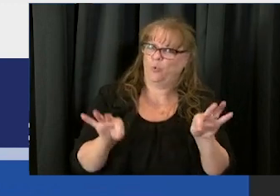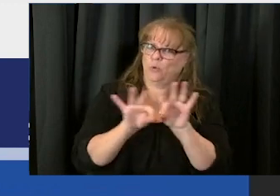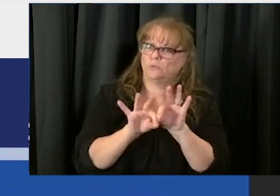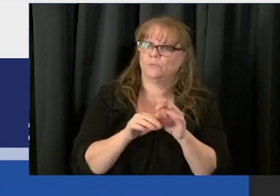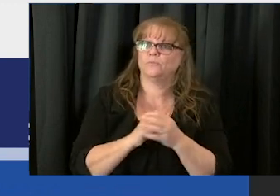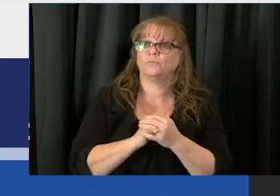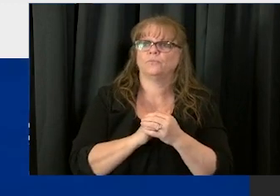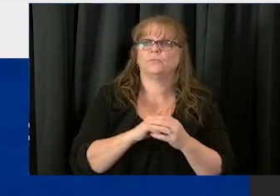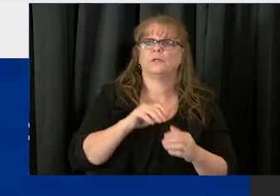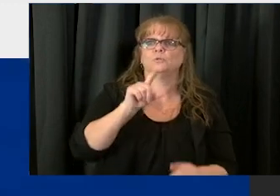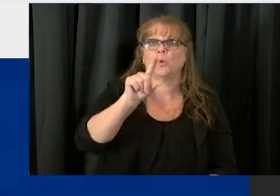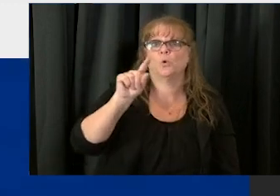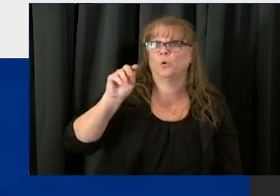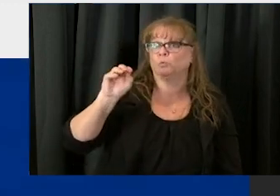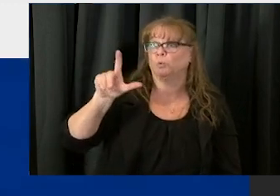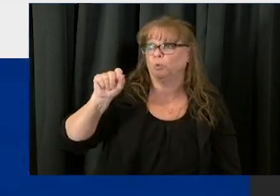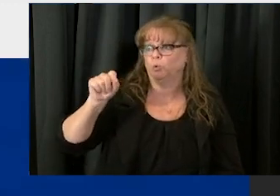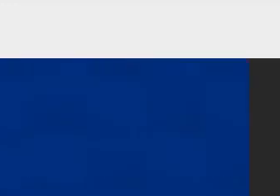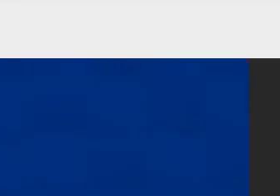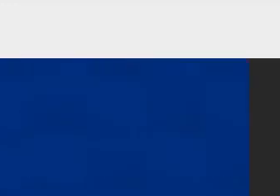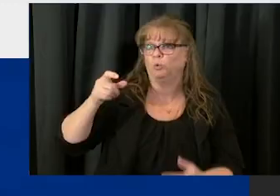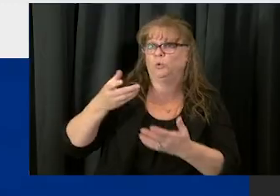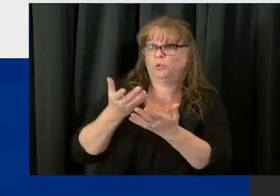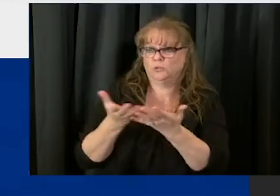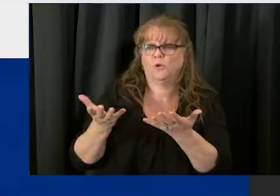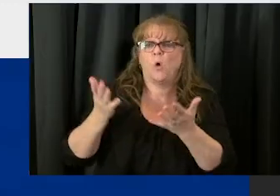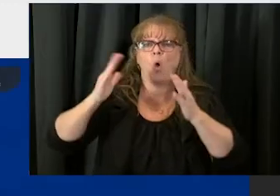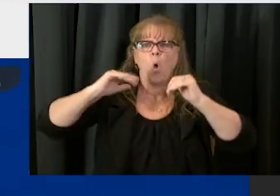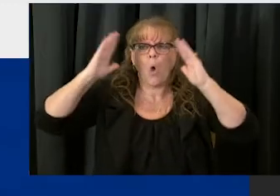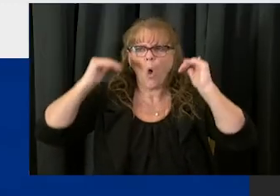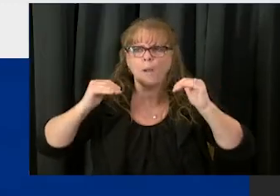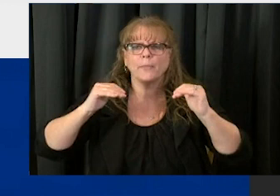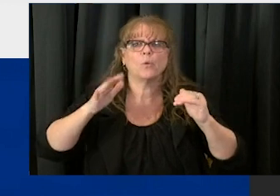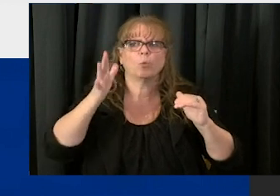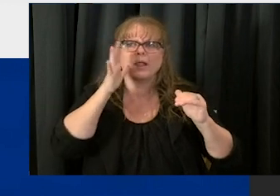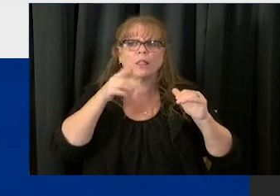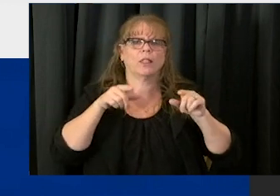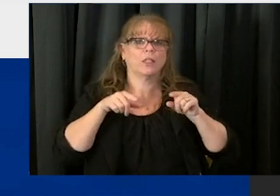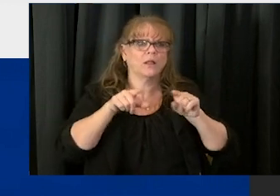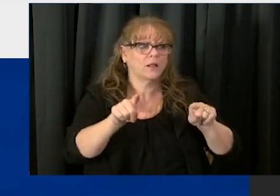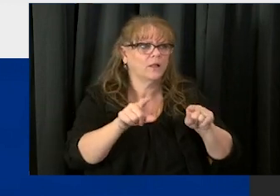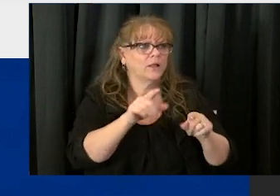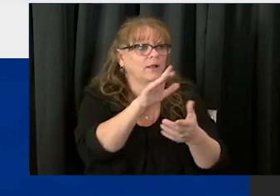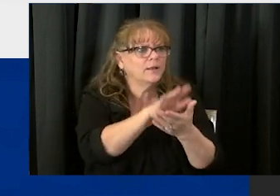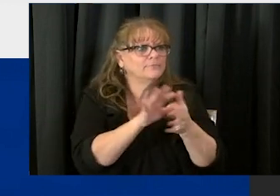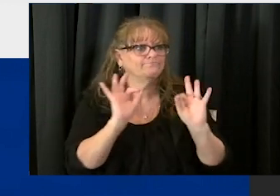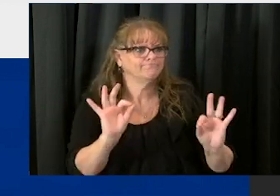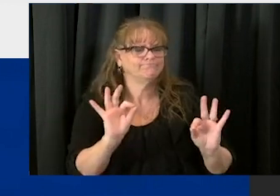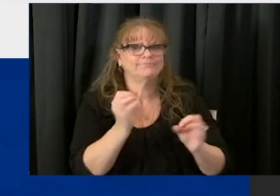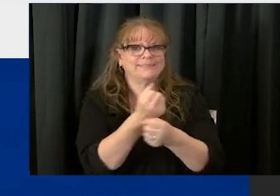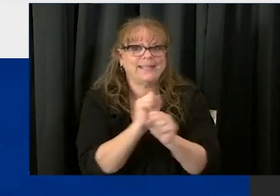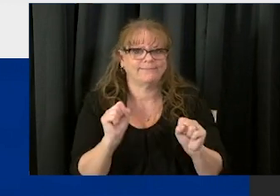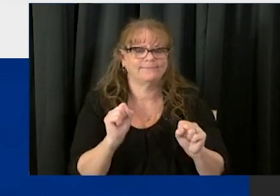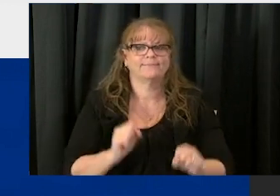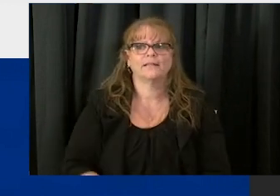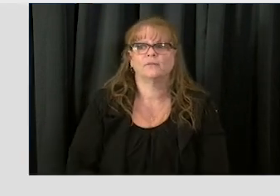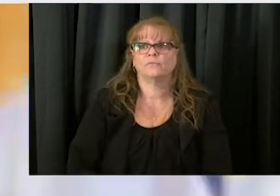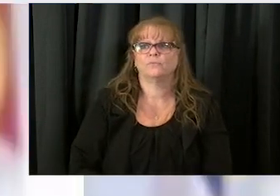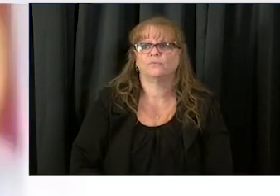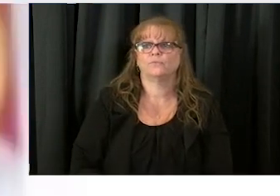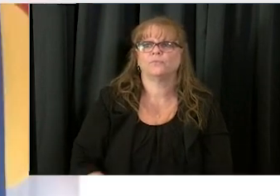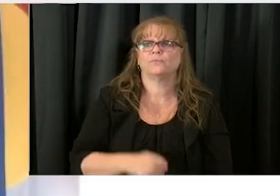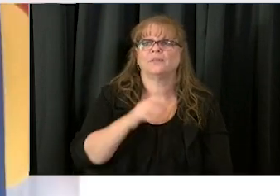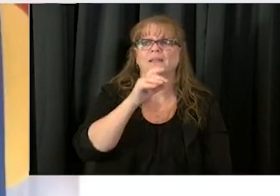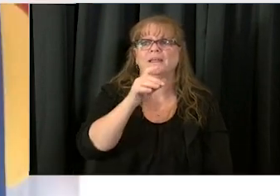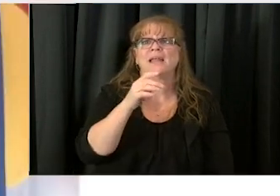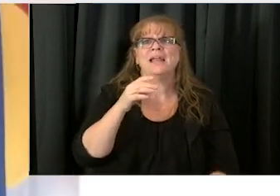These next months are going to be a race against the virus. In order to win, we need to vaccinate as many people